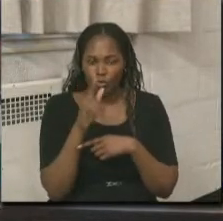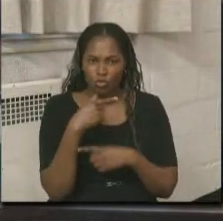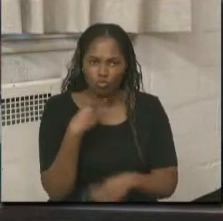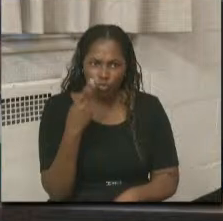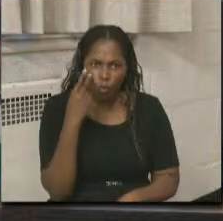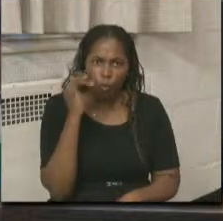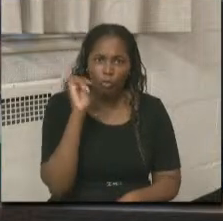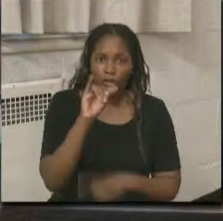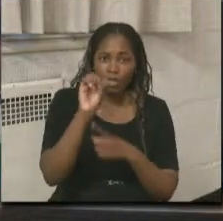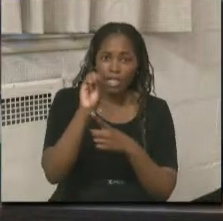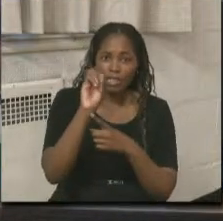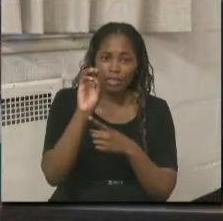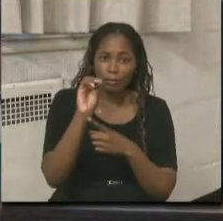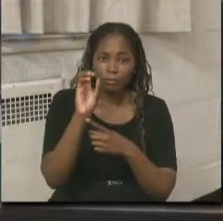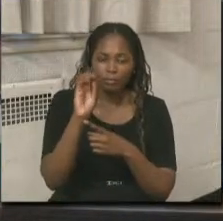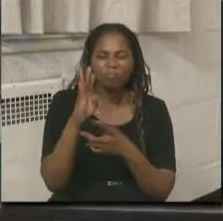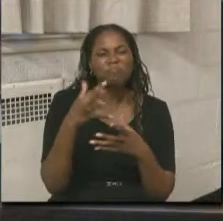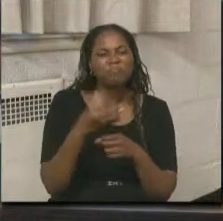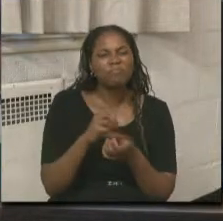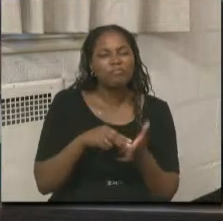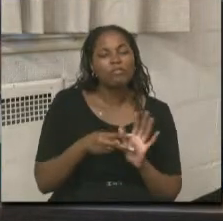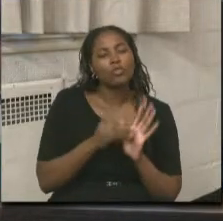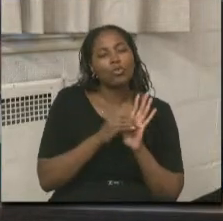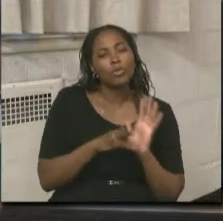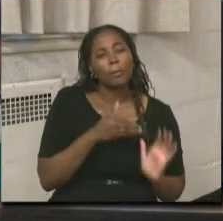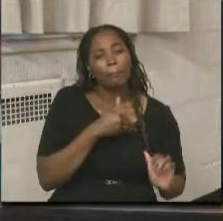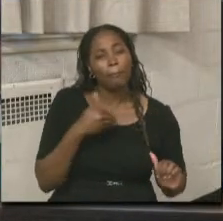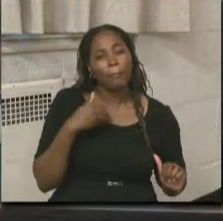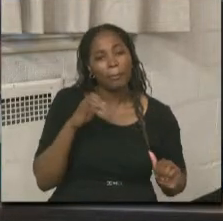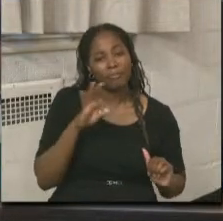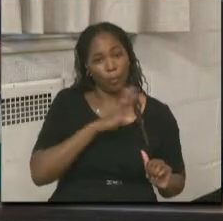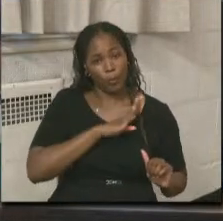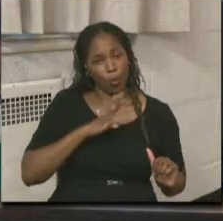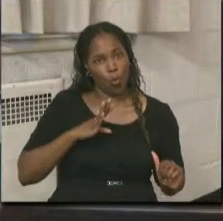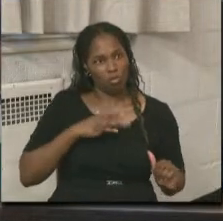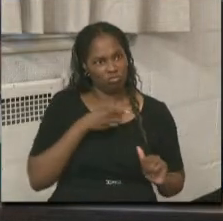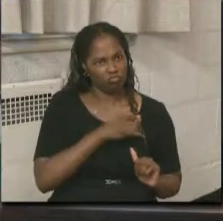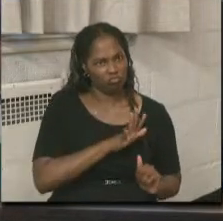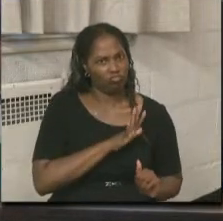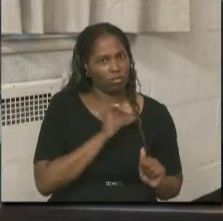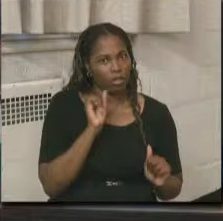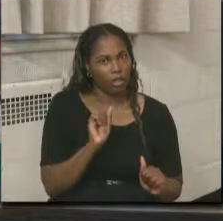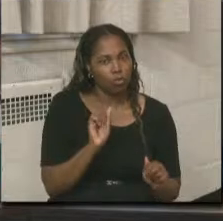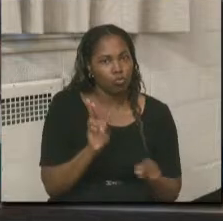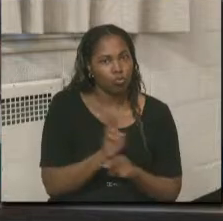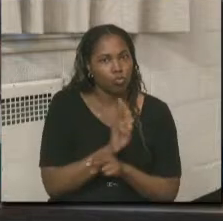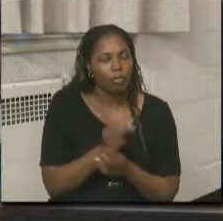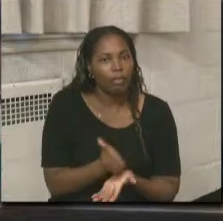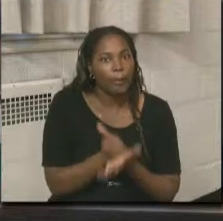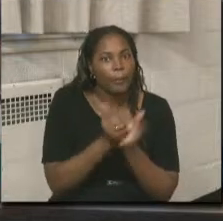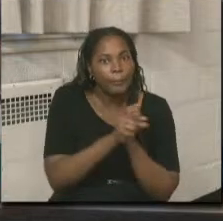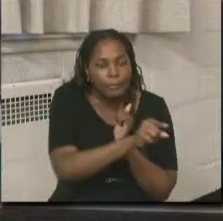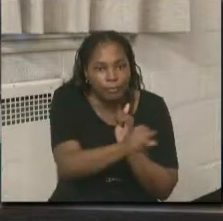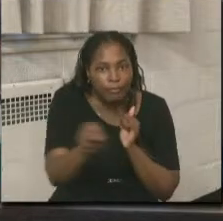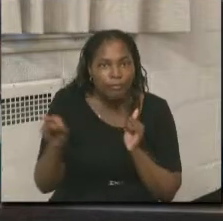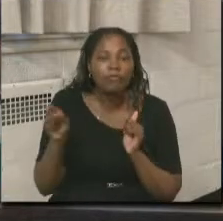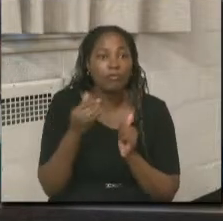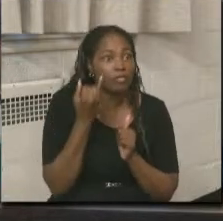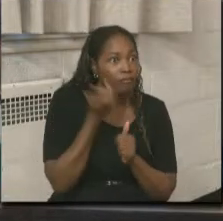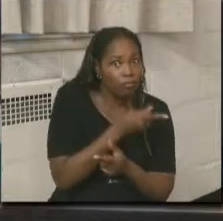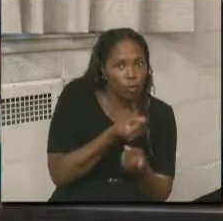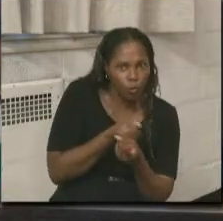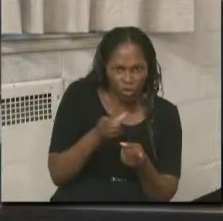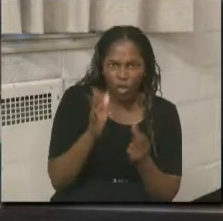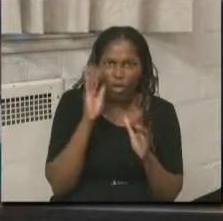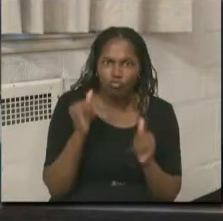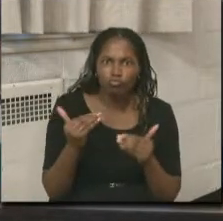can be when they are confident in themselves and their advocacy, and they utilize the support of the student body who elected them to their position.